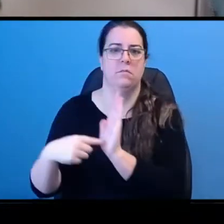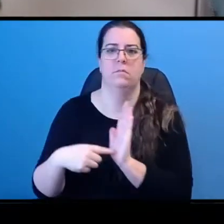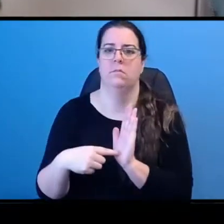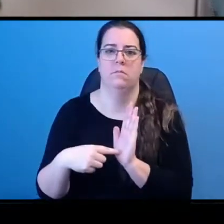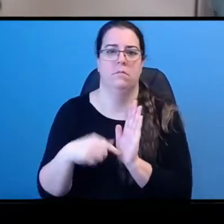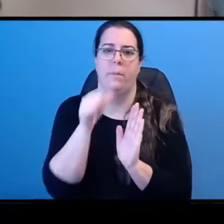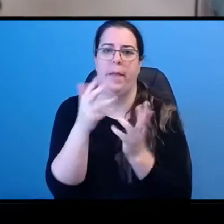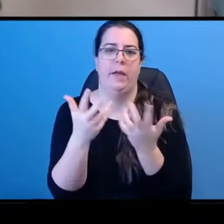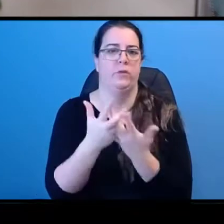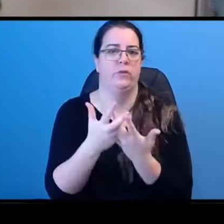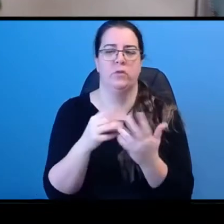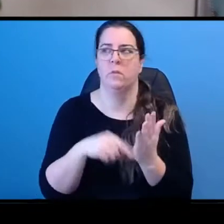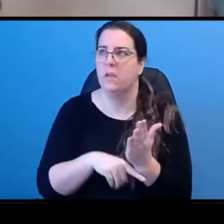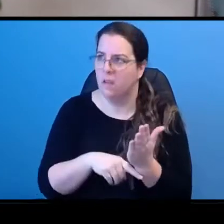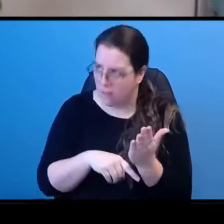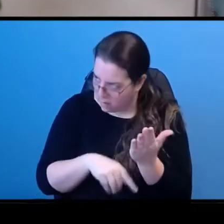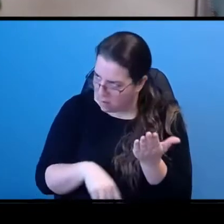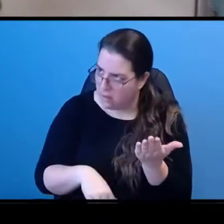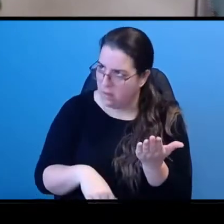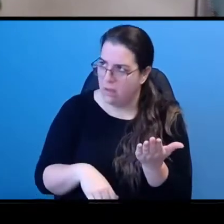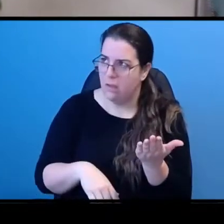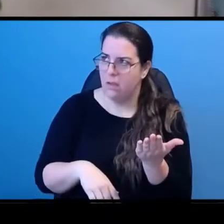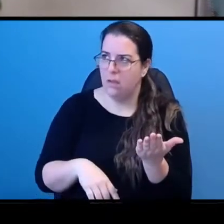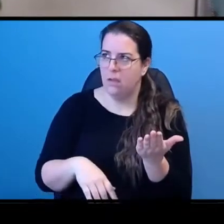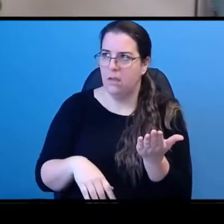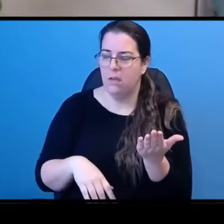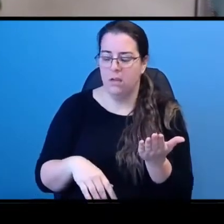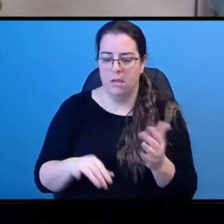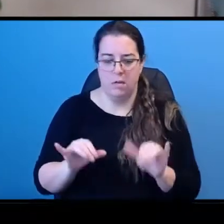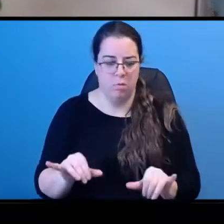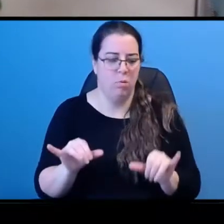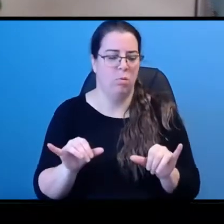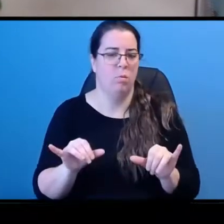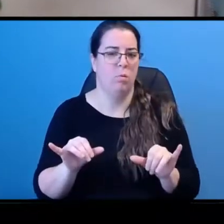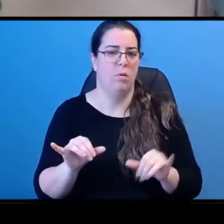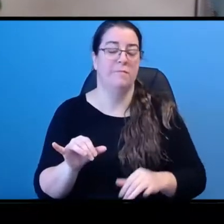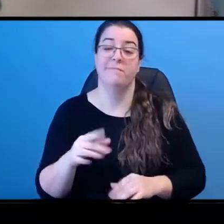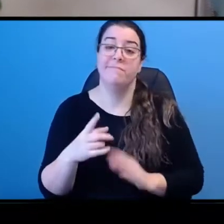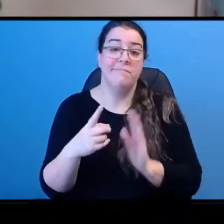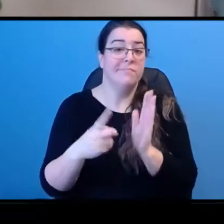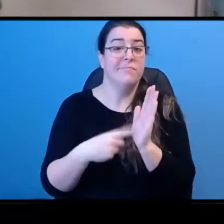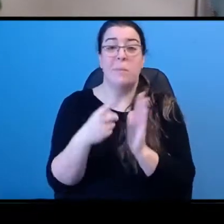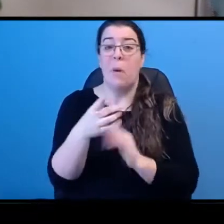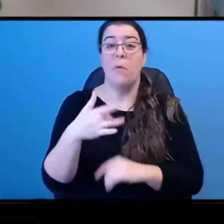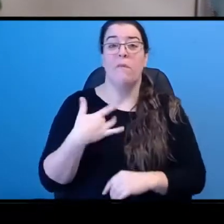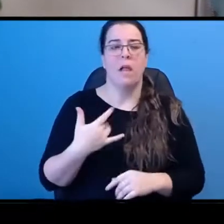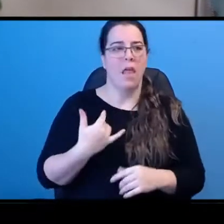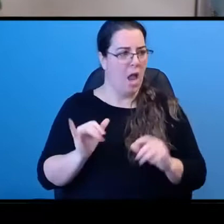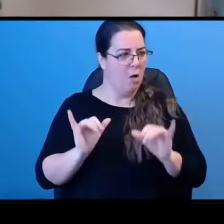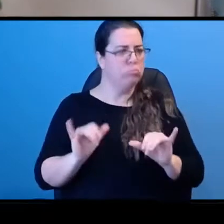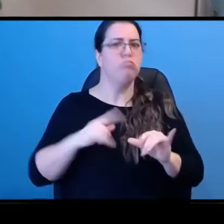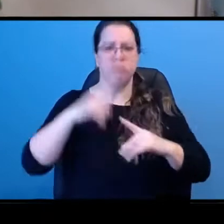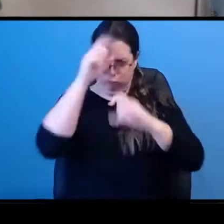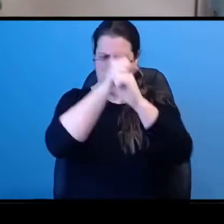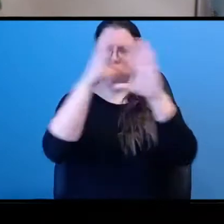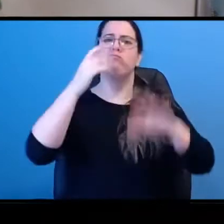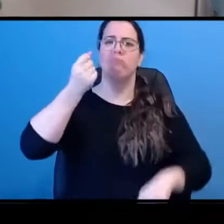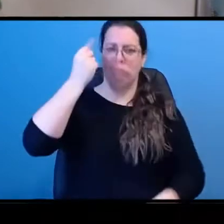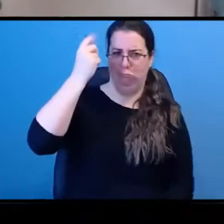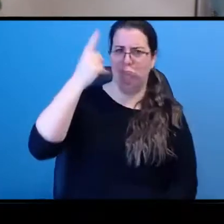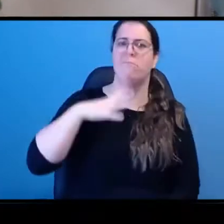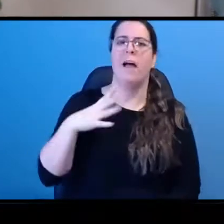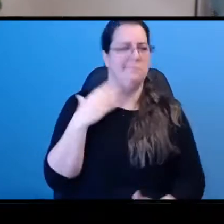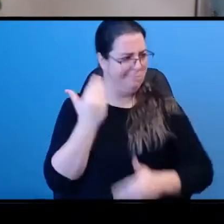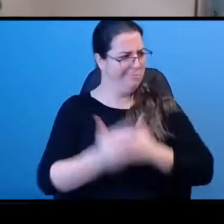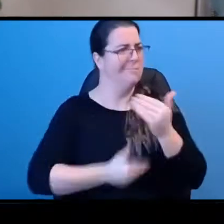you can think that you fully understand what's expected of you, and there could be some small, little